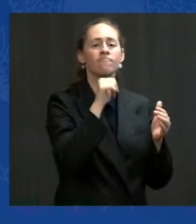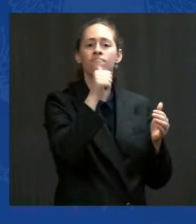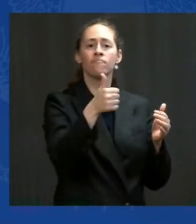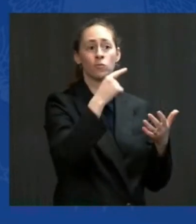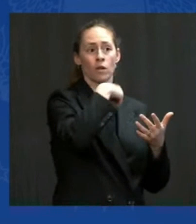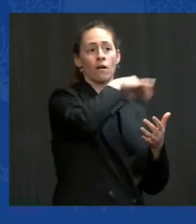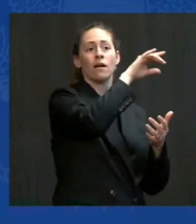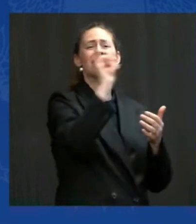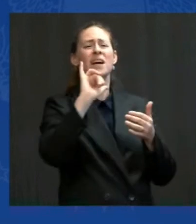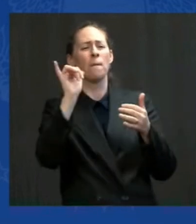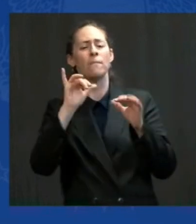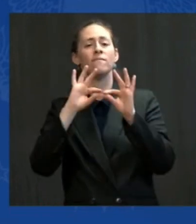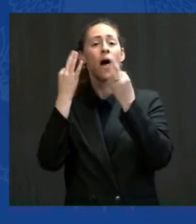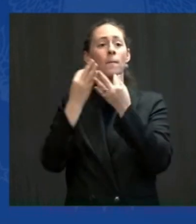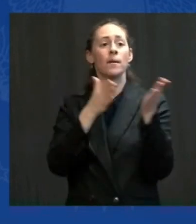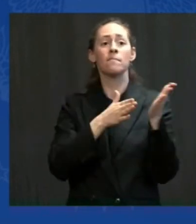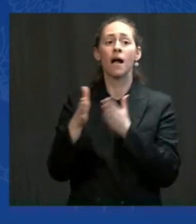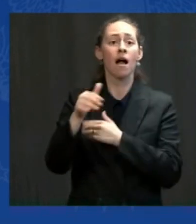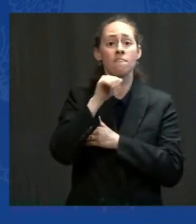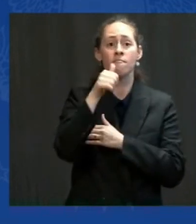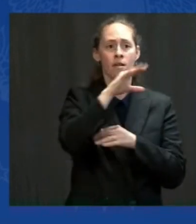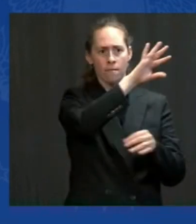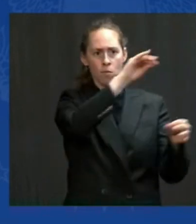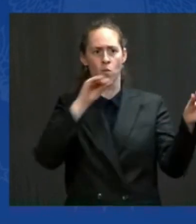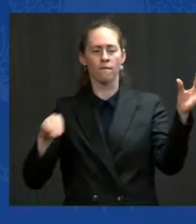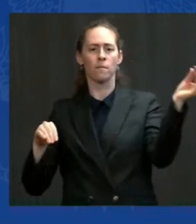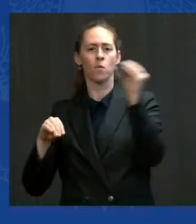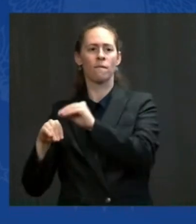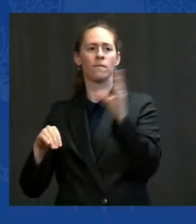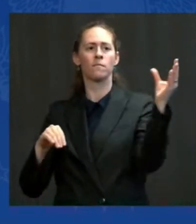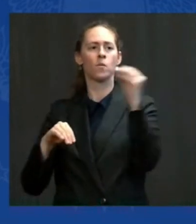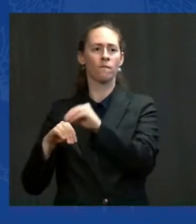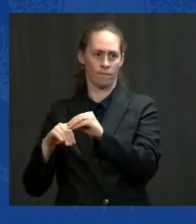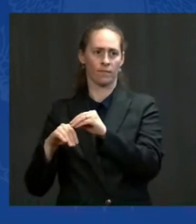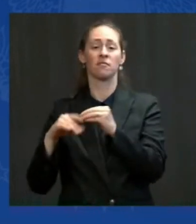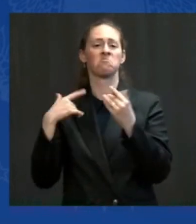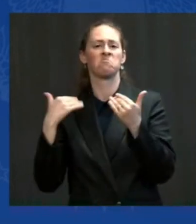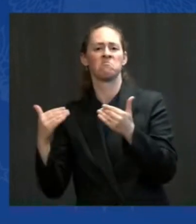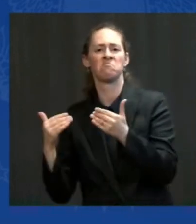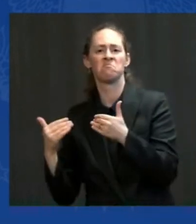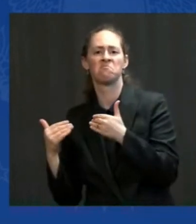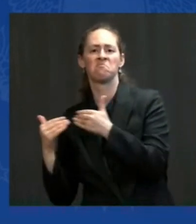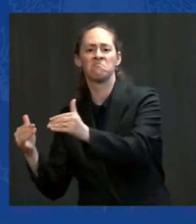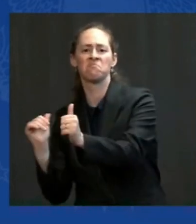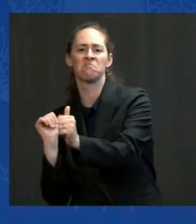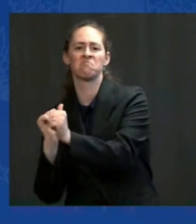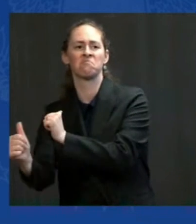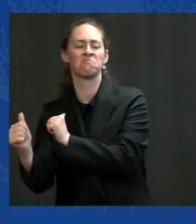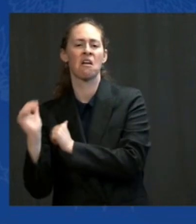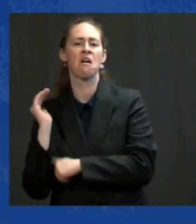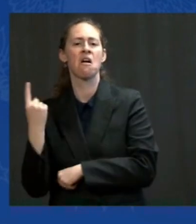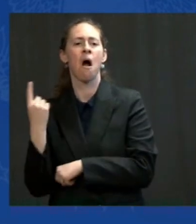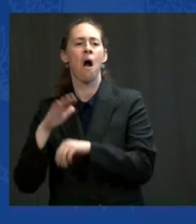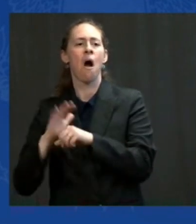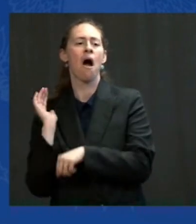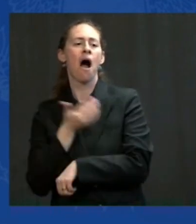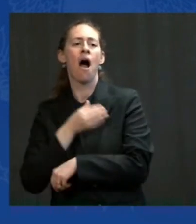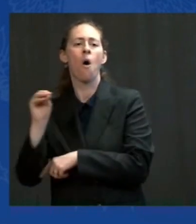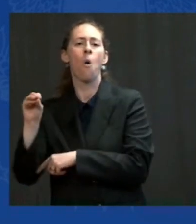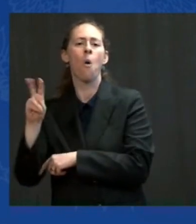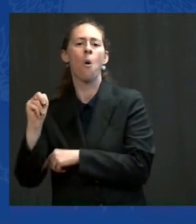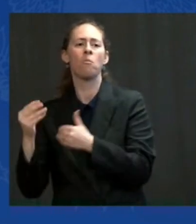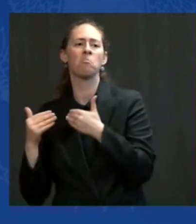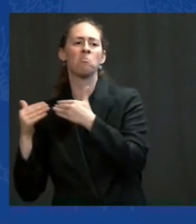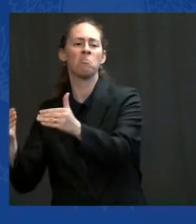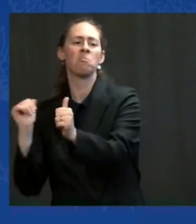a reconciliation bill. That's a fancy way of saying, with a filibuster that our friends on the other side use constantly, more